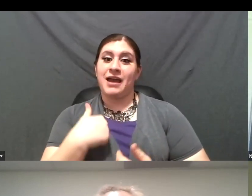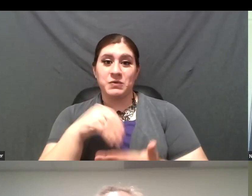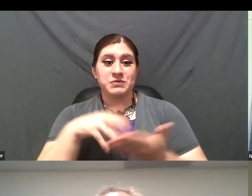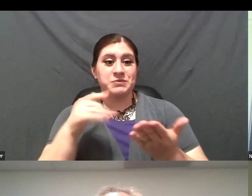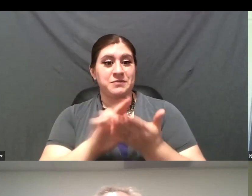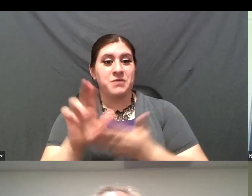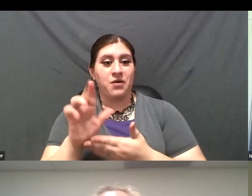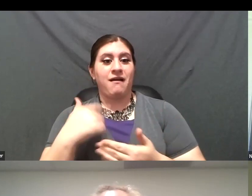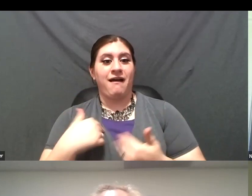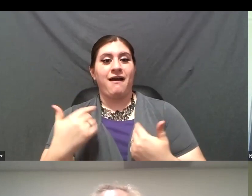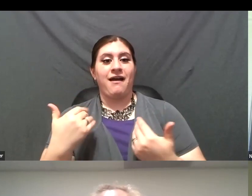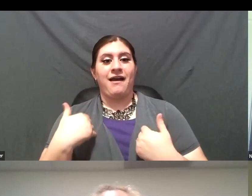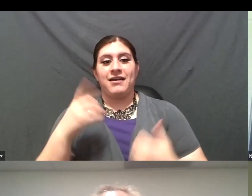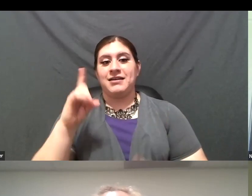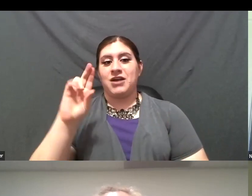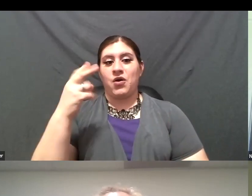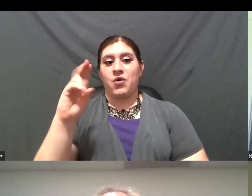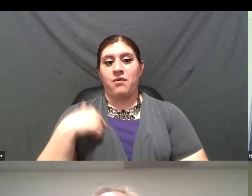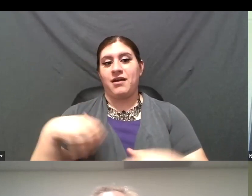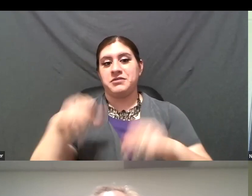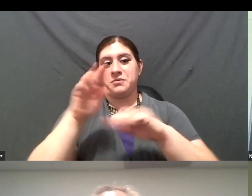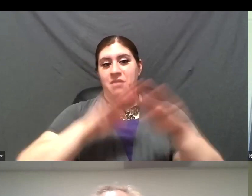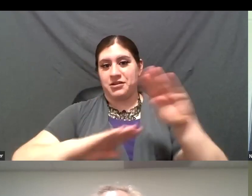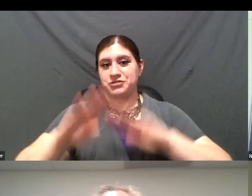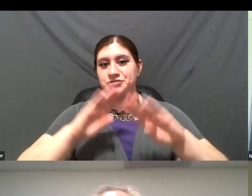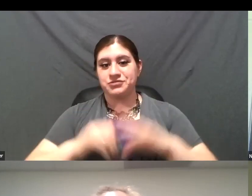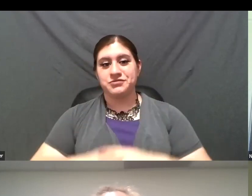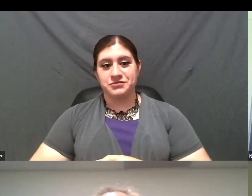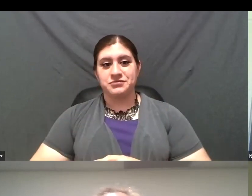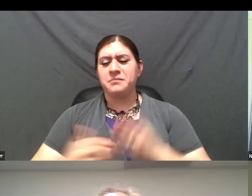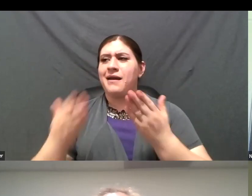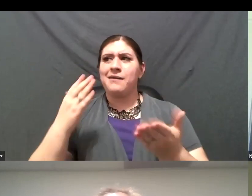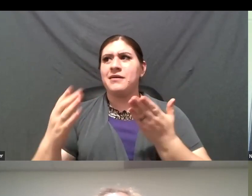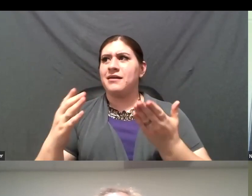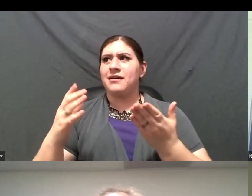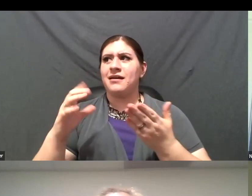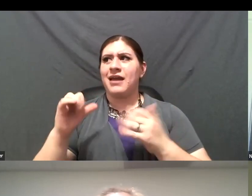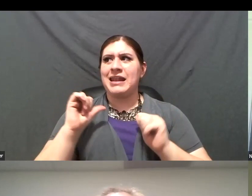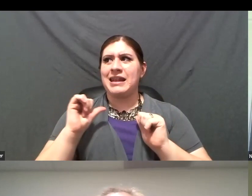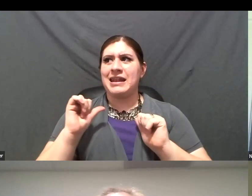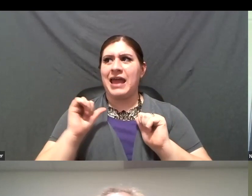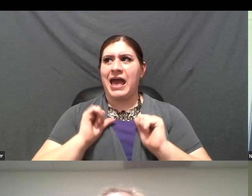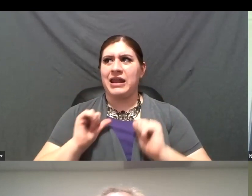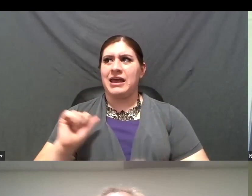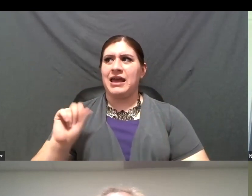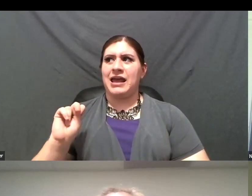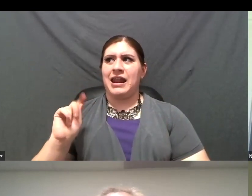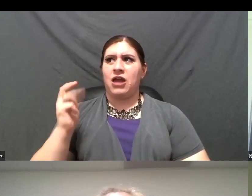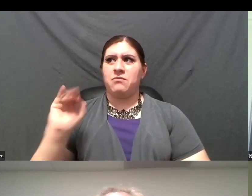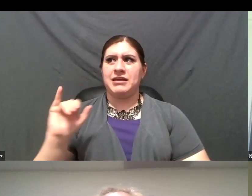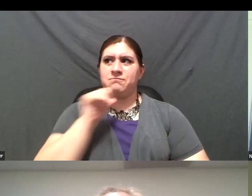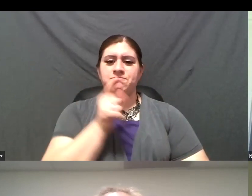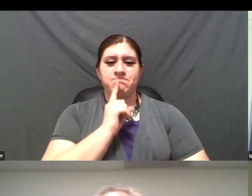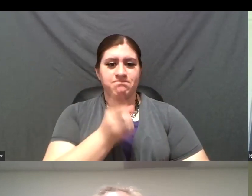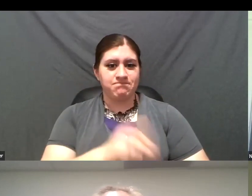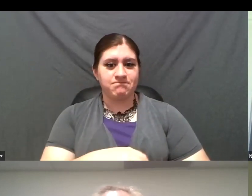had actually Dr. Hoke when I took biology at Lamar. Yeah, Or it might have been anatomy. I might have taken anatomy from him.